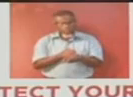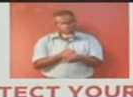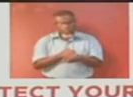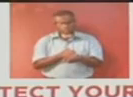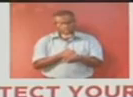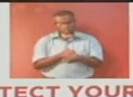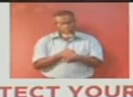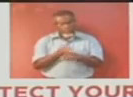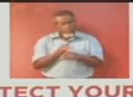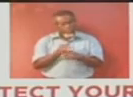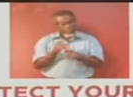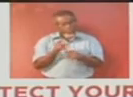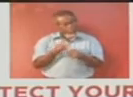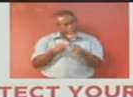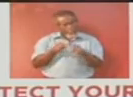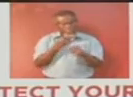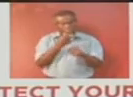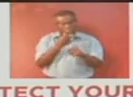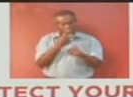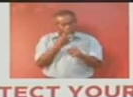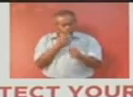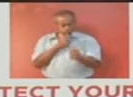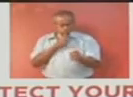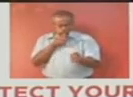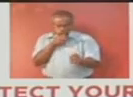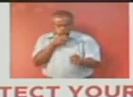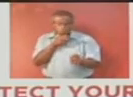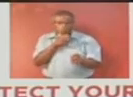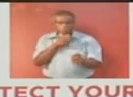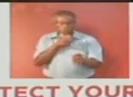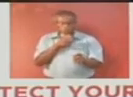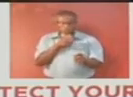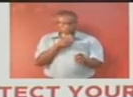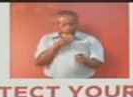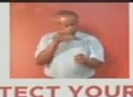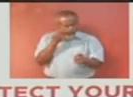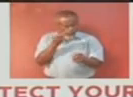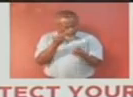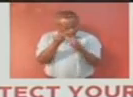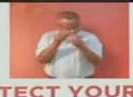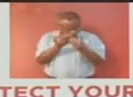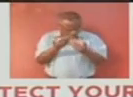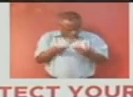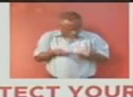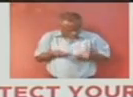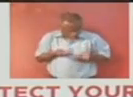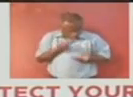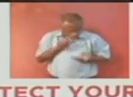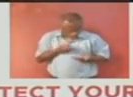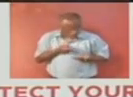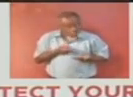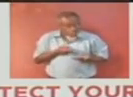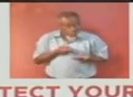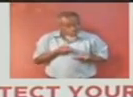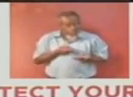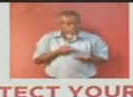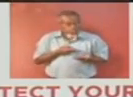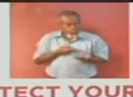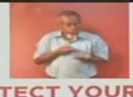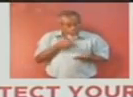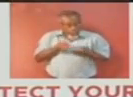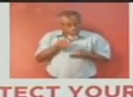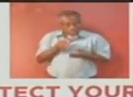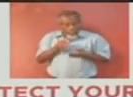of specificity, give you ratios from the information in front of me, you can be assured that as the occupancy